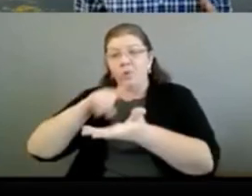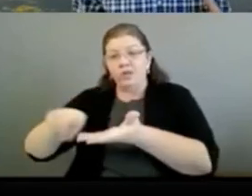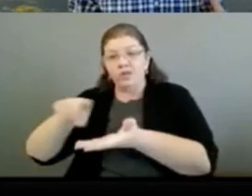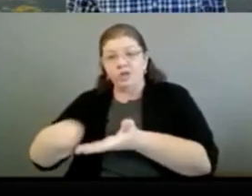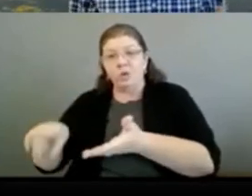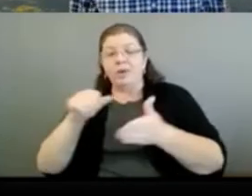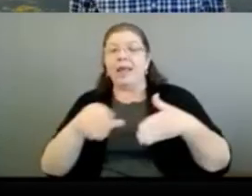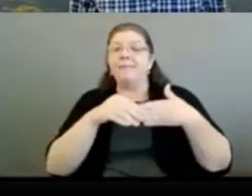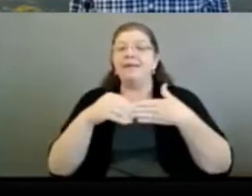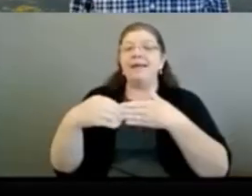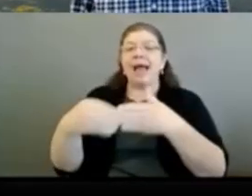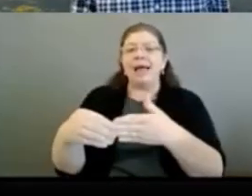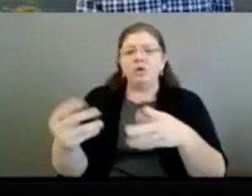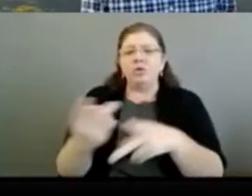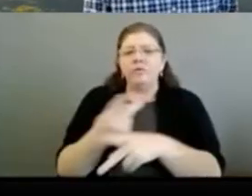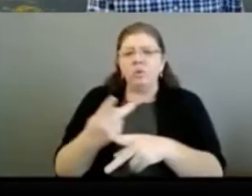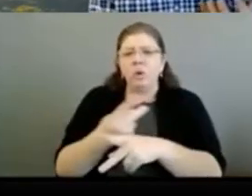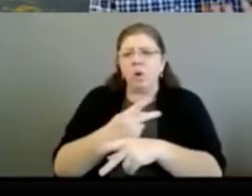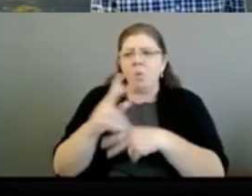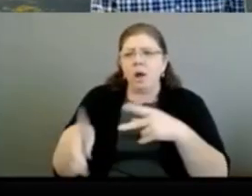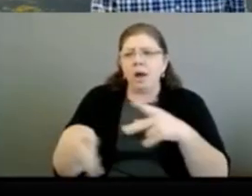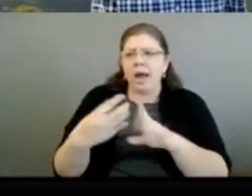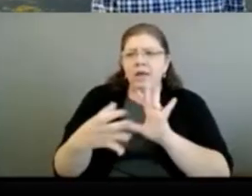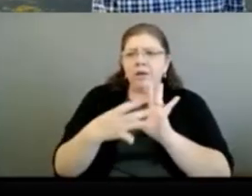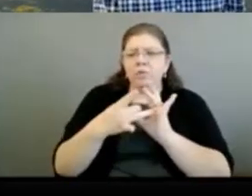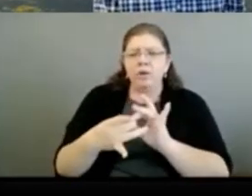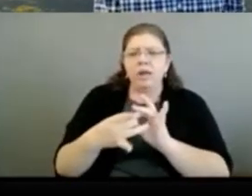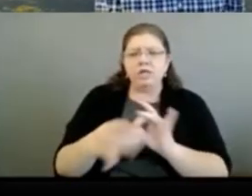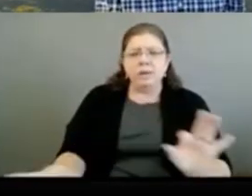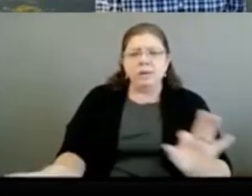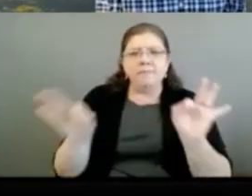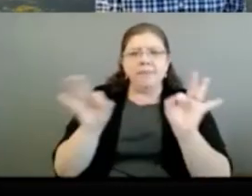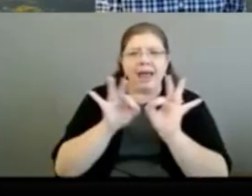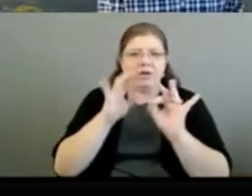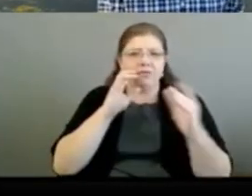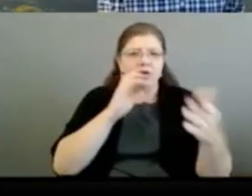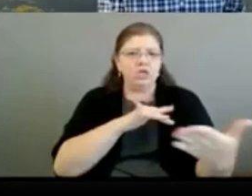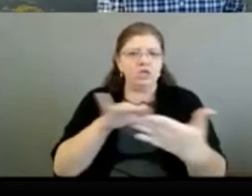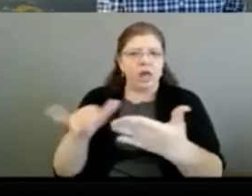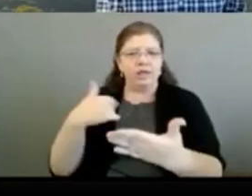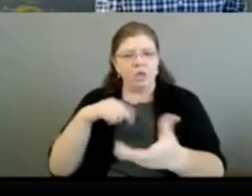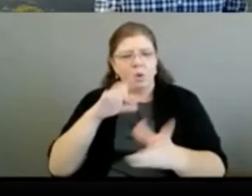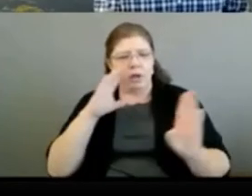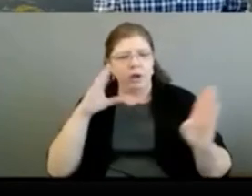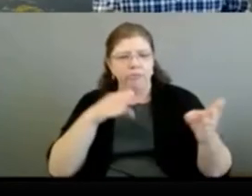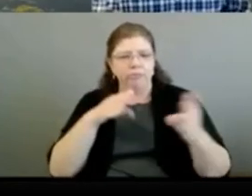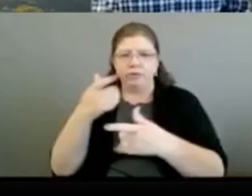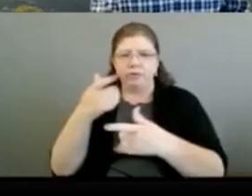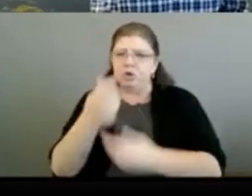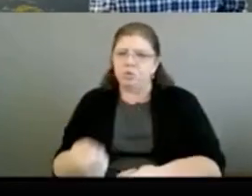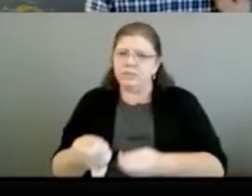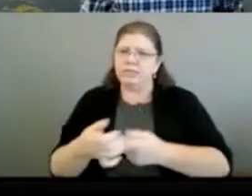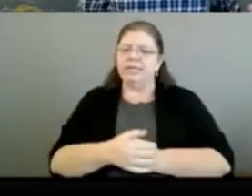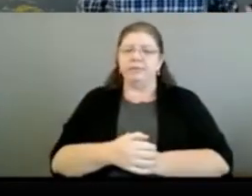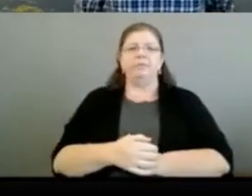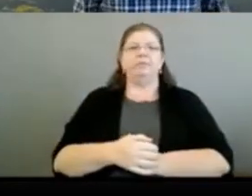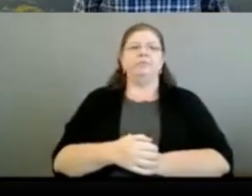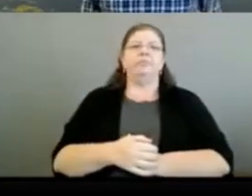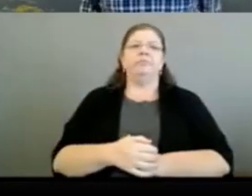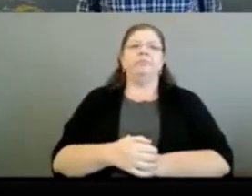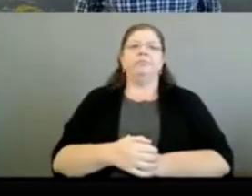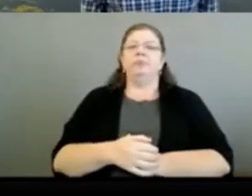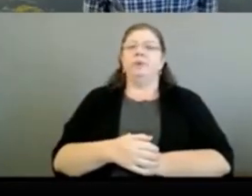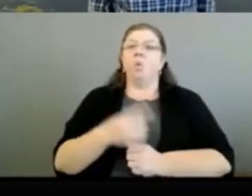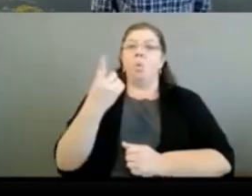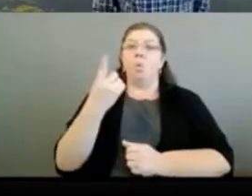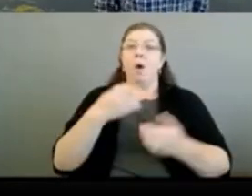to figure out what kind of relationship matters for the studies that we are interested in. There's not one method for